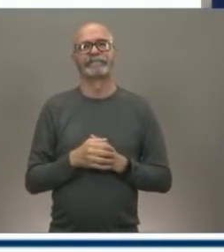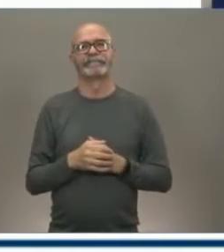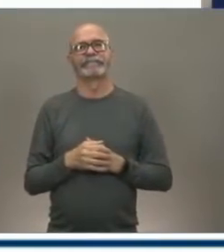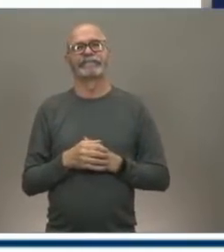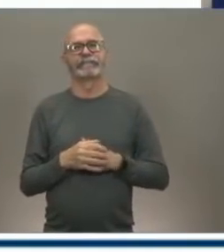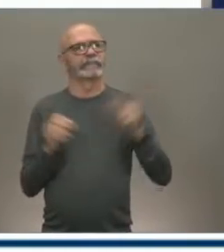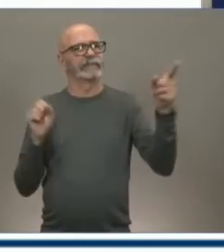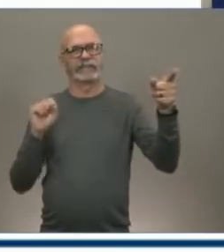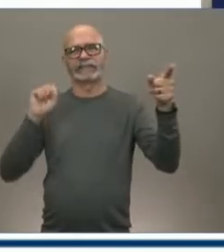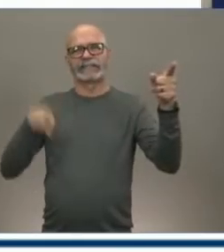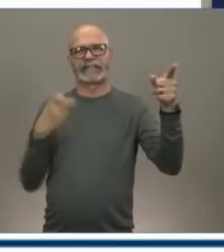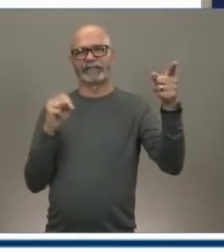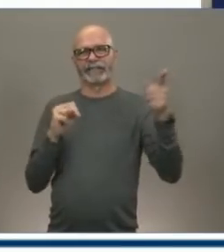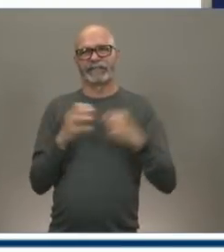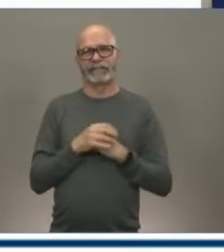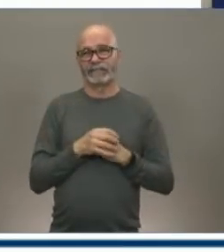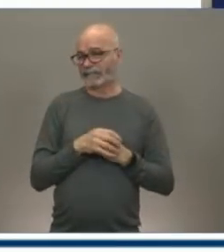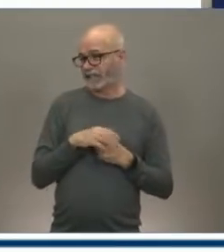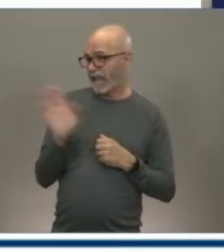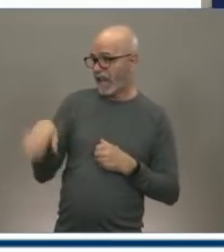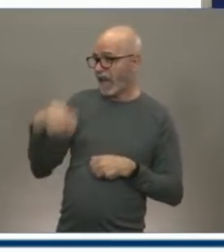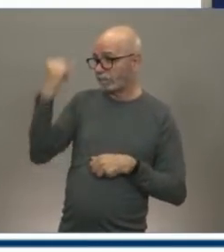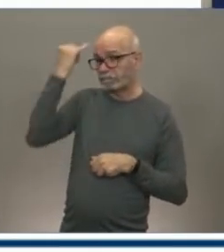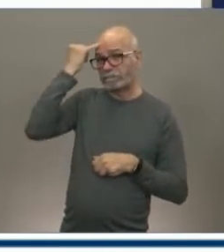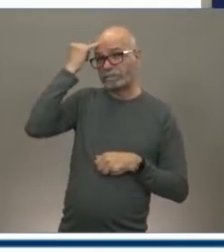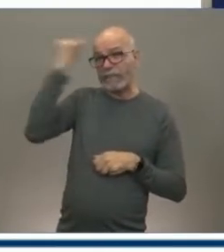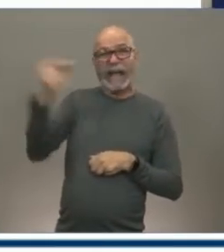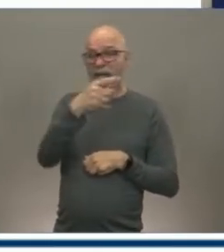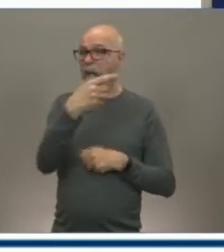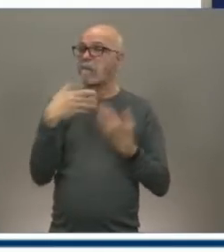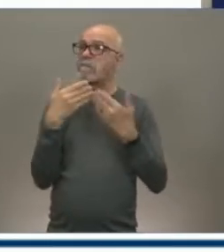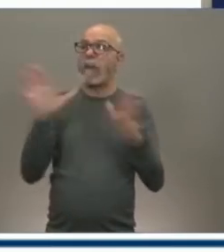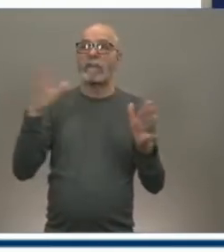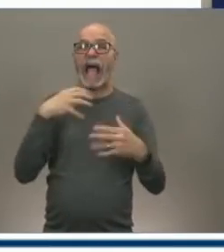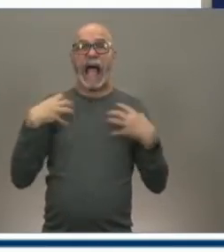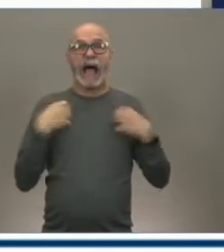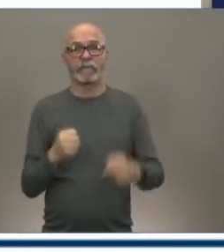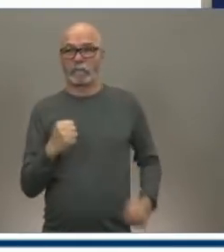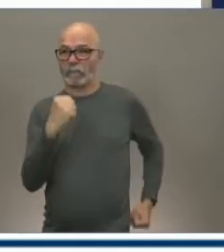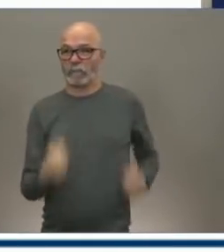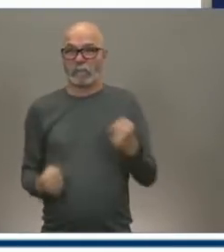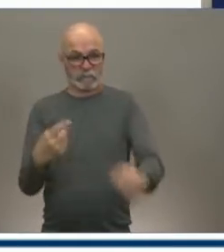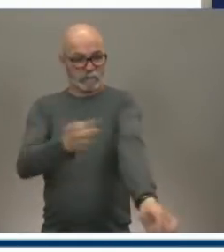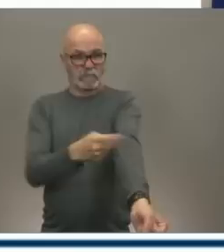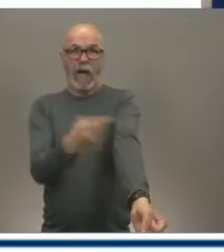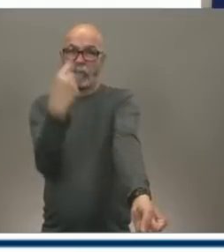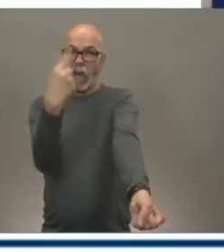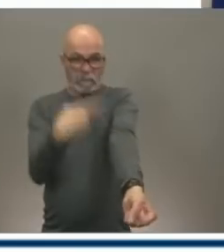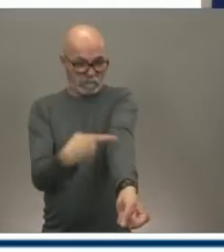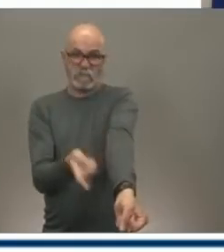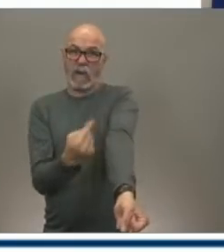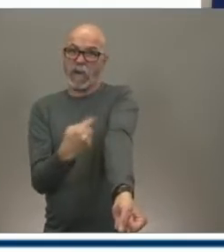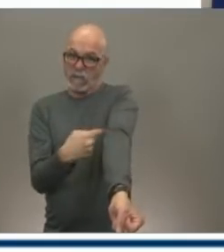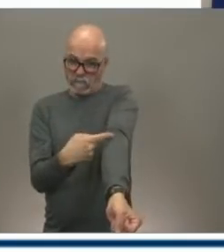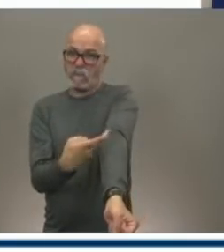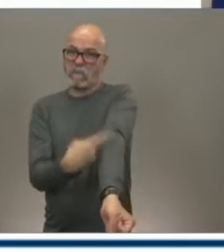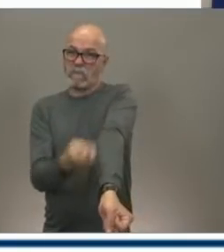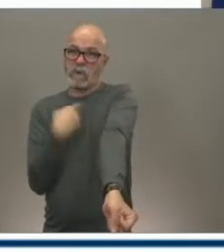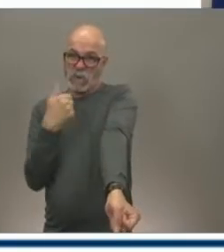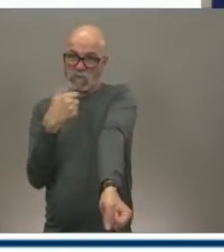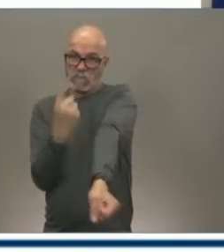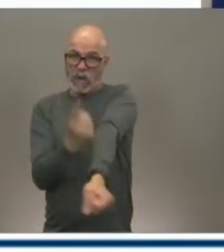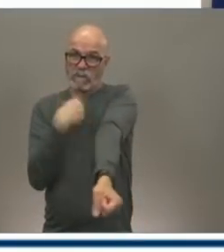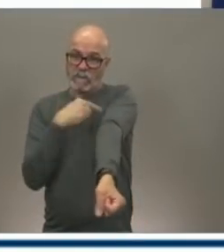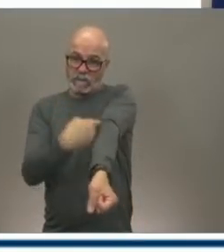The public health officer coming in as they're taking your blood and you following all, making sure they're doing everything right. And I just want to say to Landon and Jackson, that tie